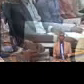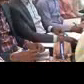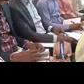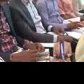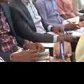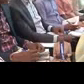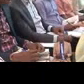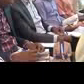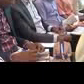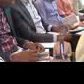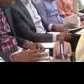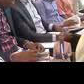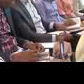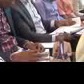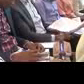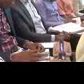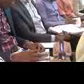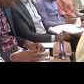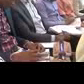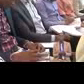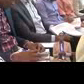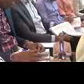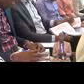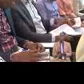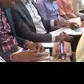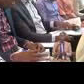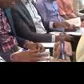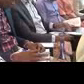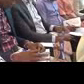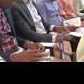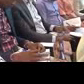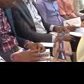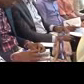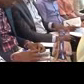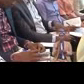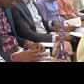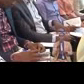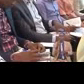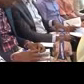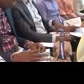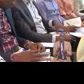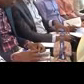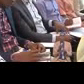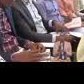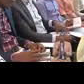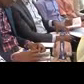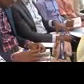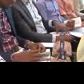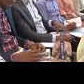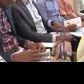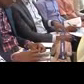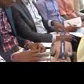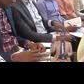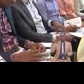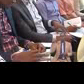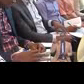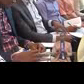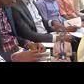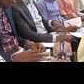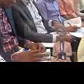day, that his burden shall be taken away from off thy